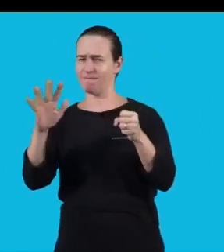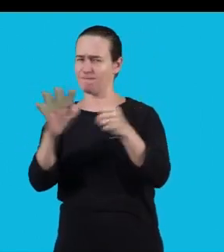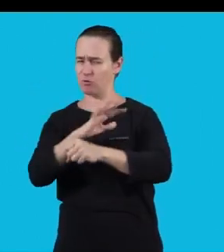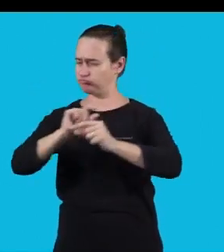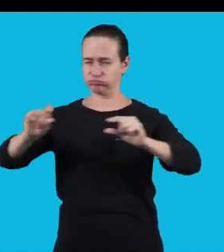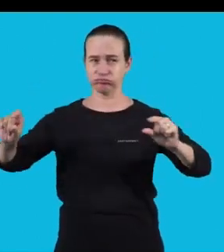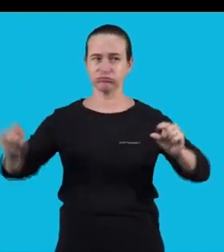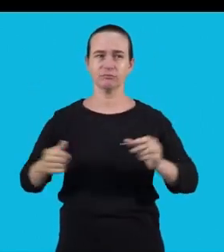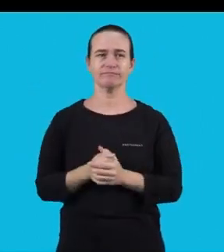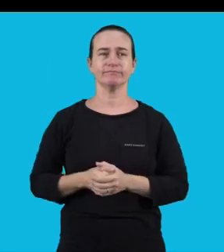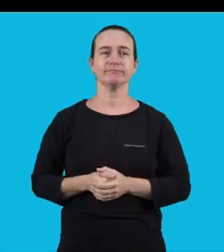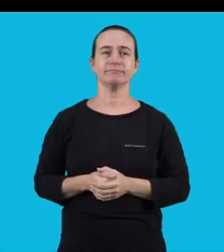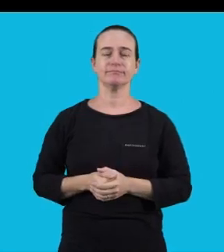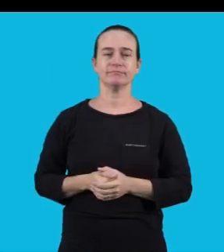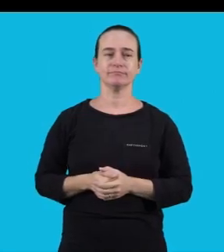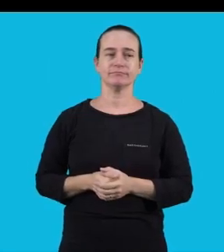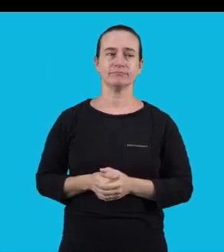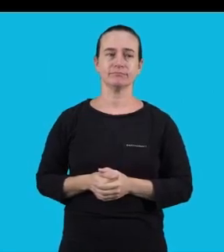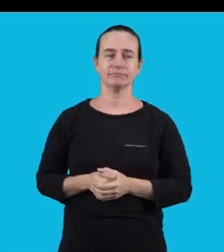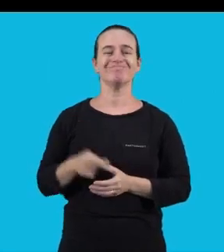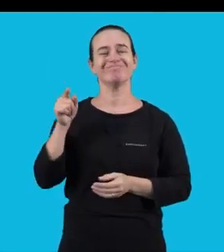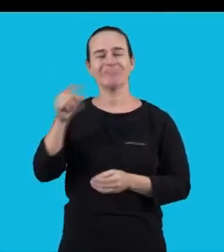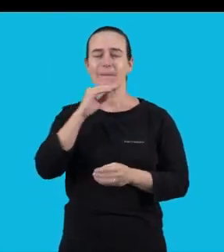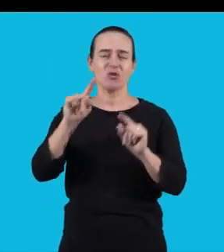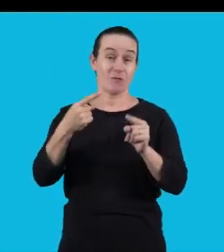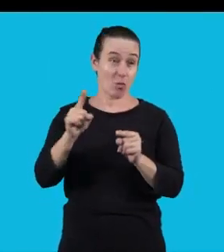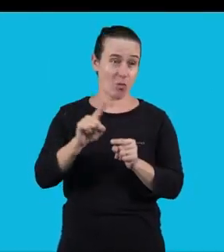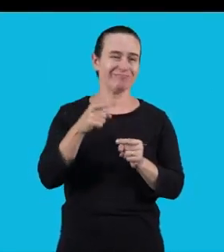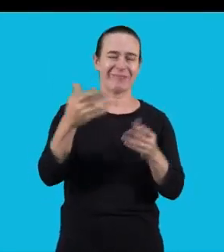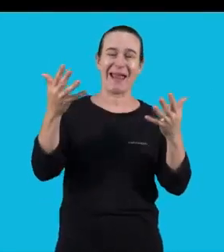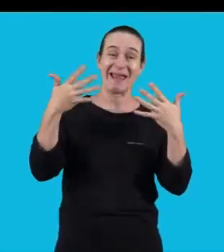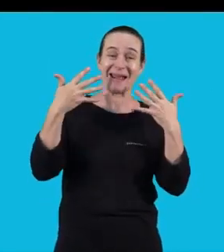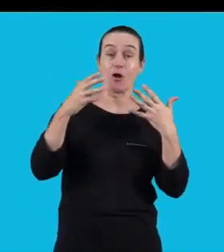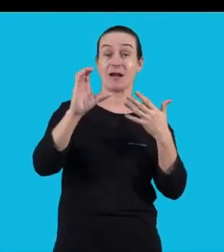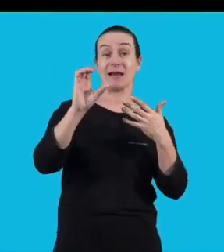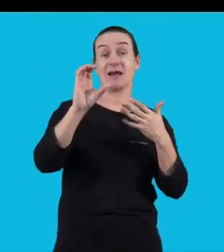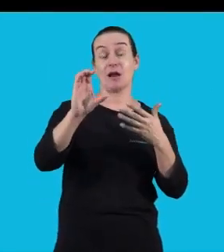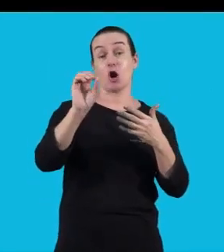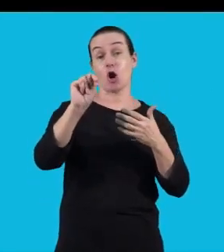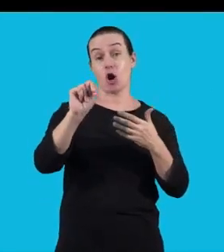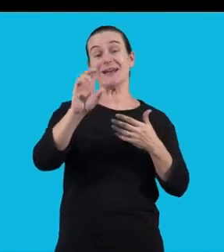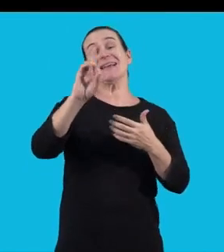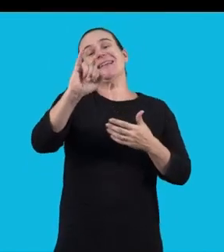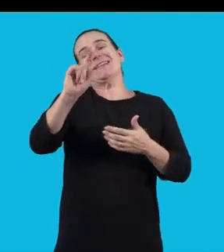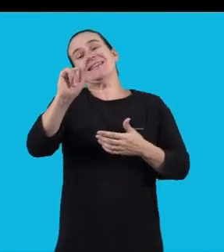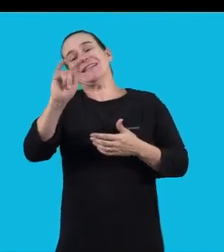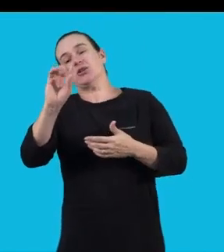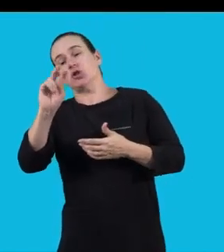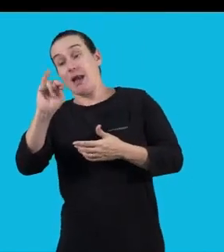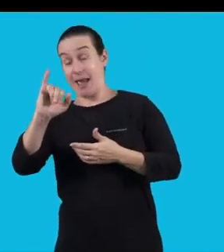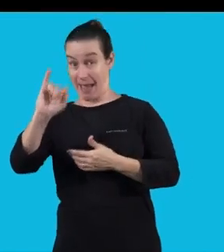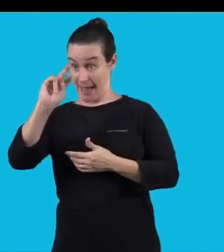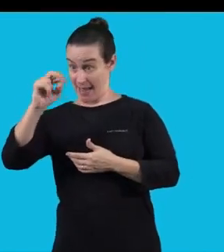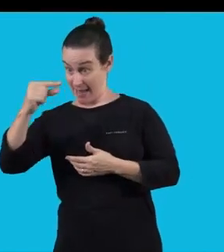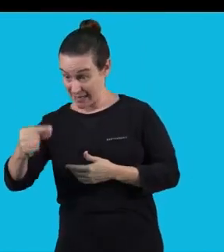So of course aircon is used here, and aircon is short for air conditioner or air